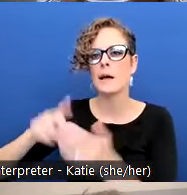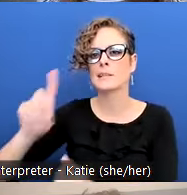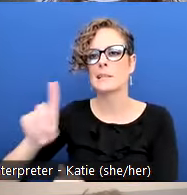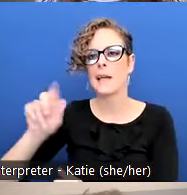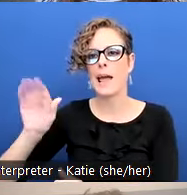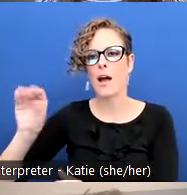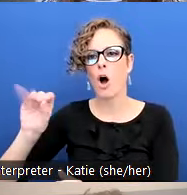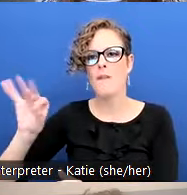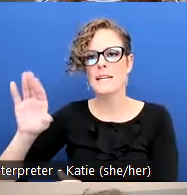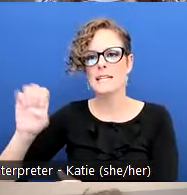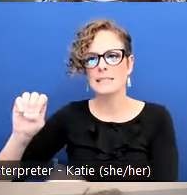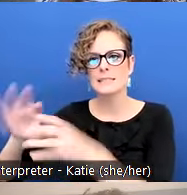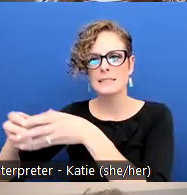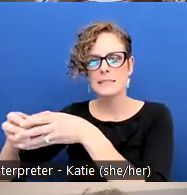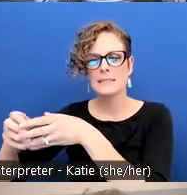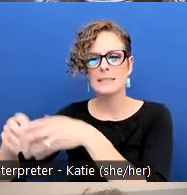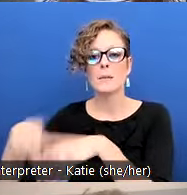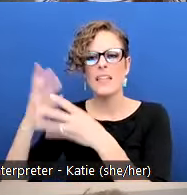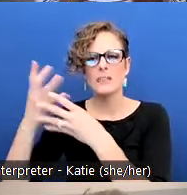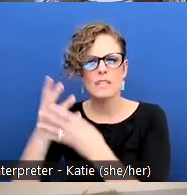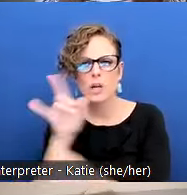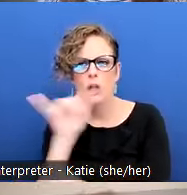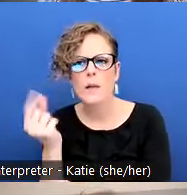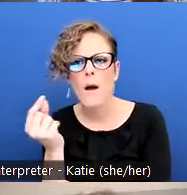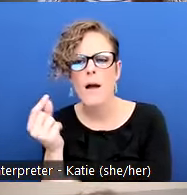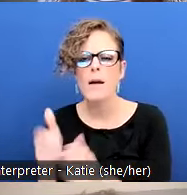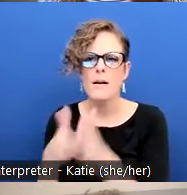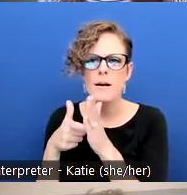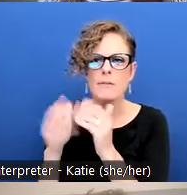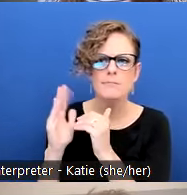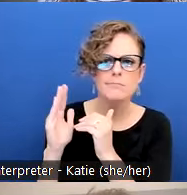offices, what that screening will look like, what support will look like,